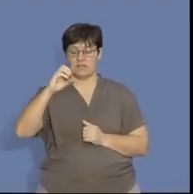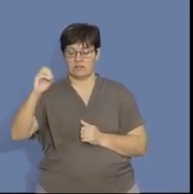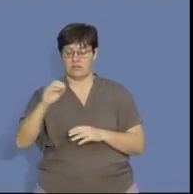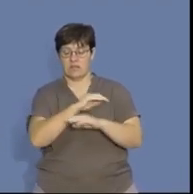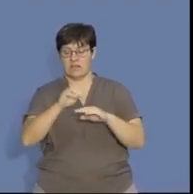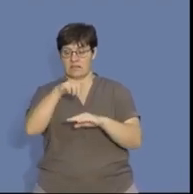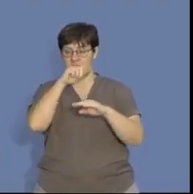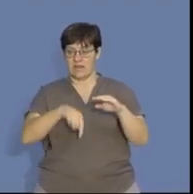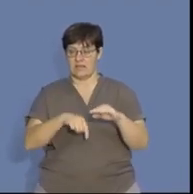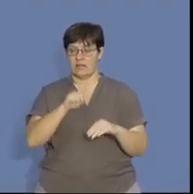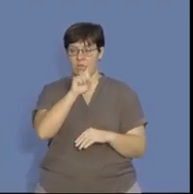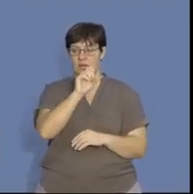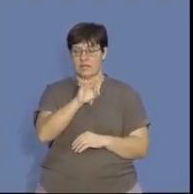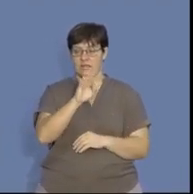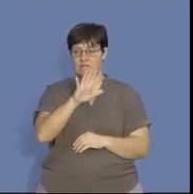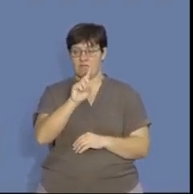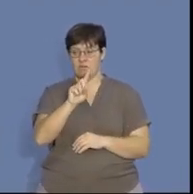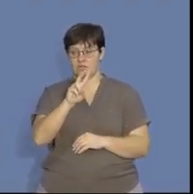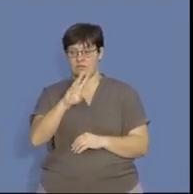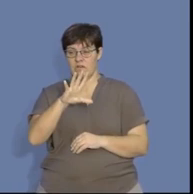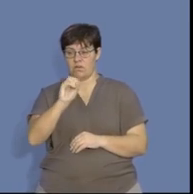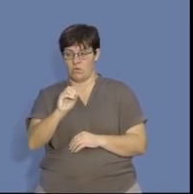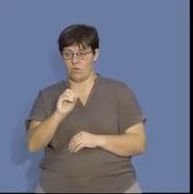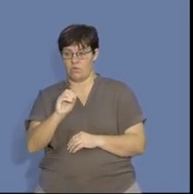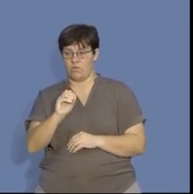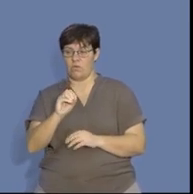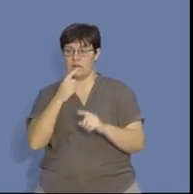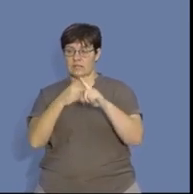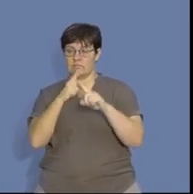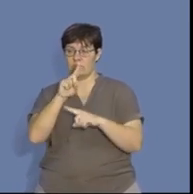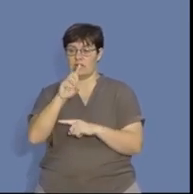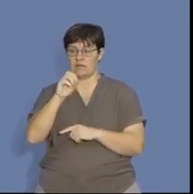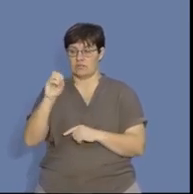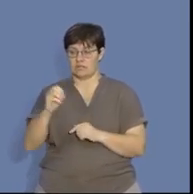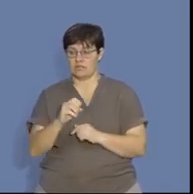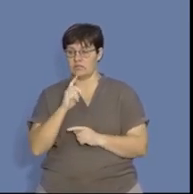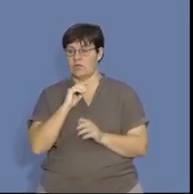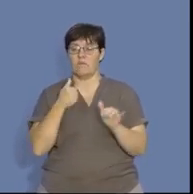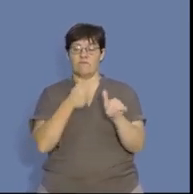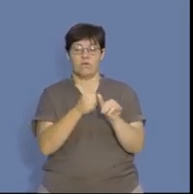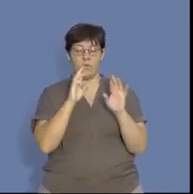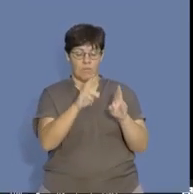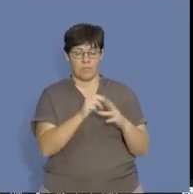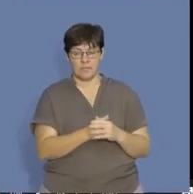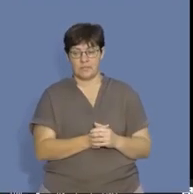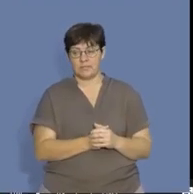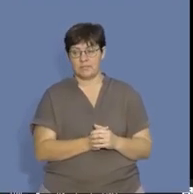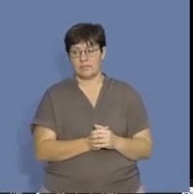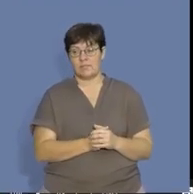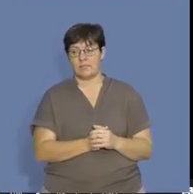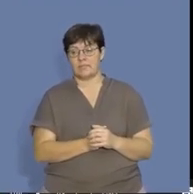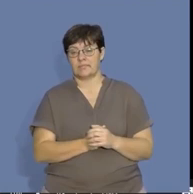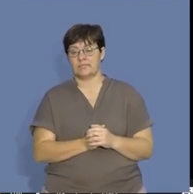be not too difficult to do. I'm going to write on this side of the screen, guys. Hopefully you are